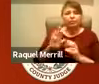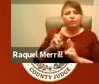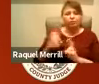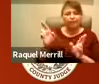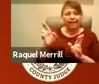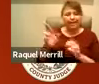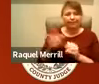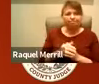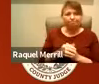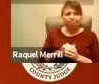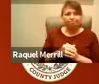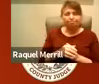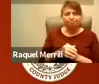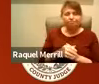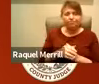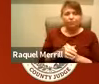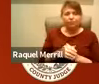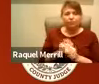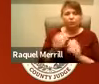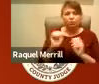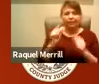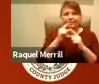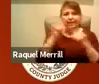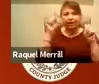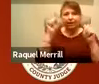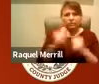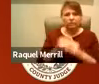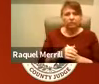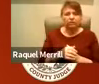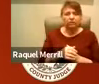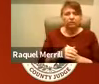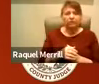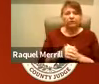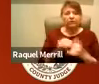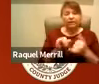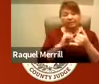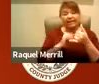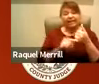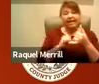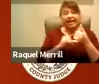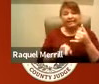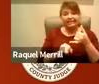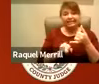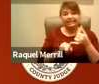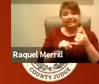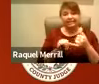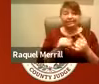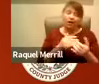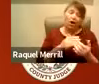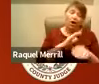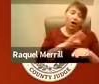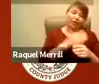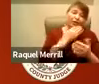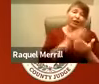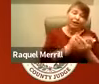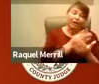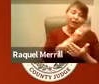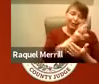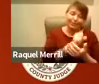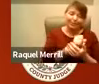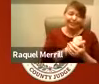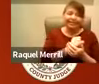that we're going to be able to announce it. The last thing on the good news side is that the